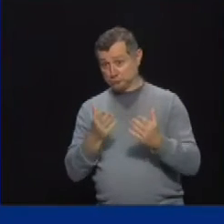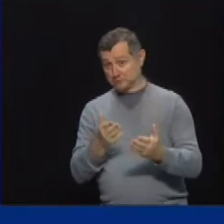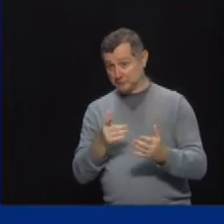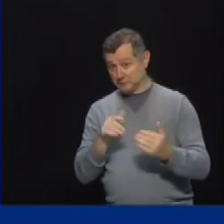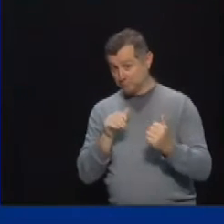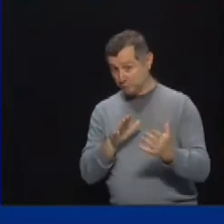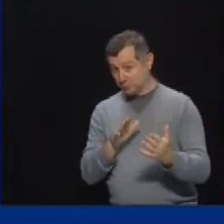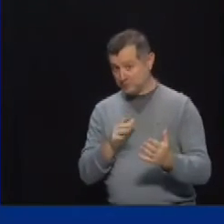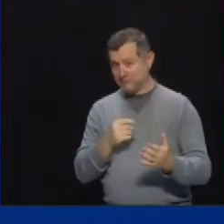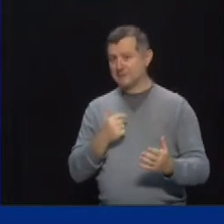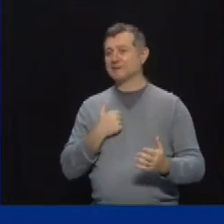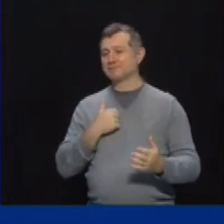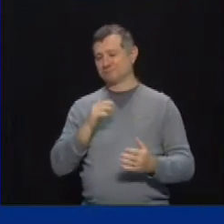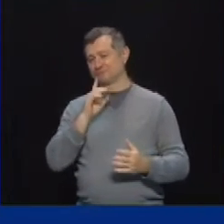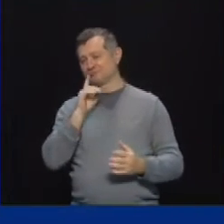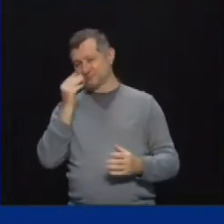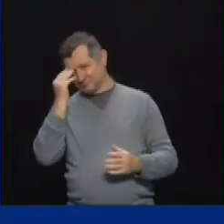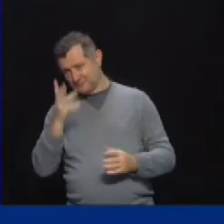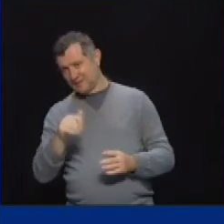another approach on the table, but